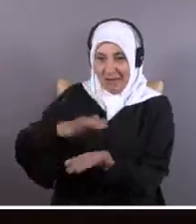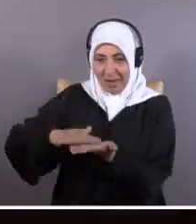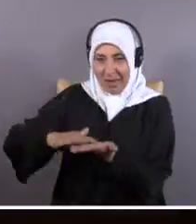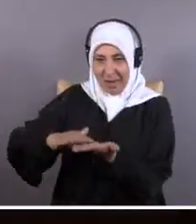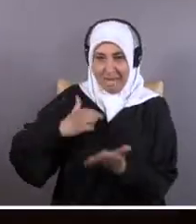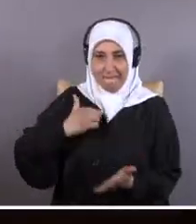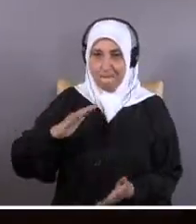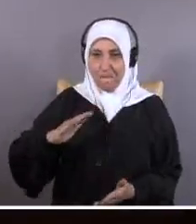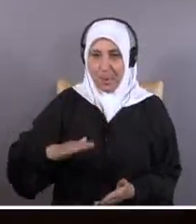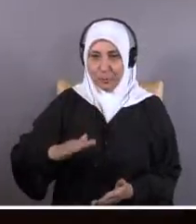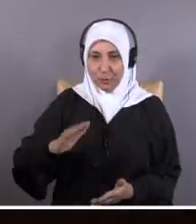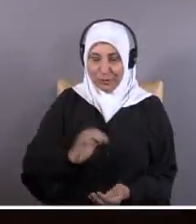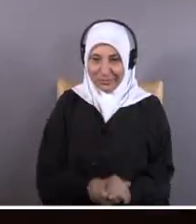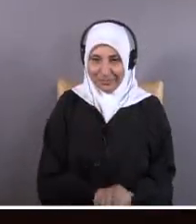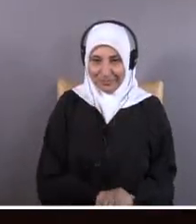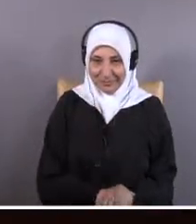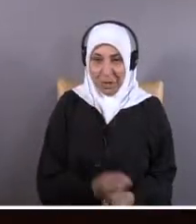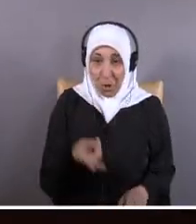And before me are two,